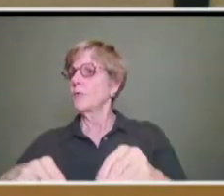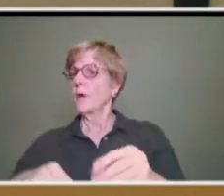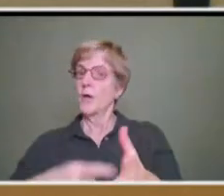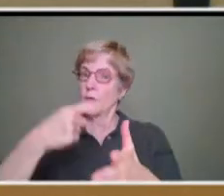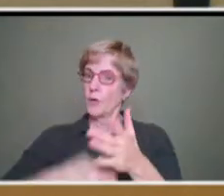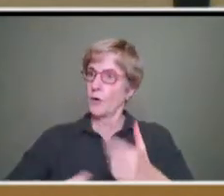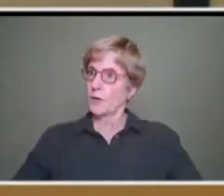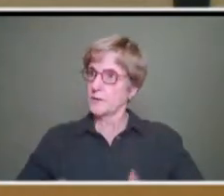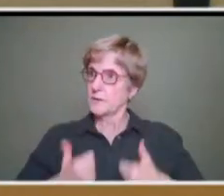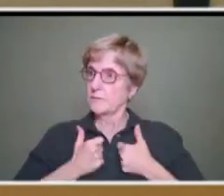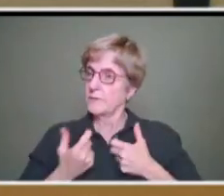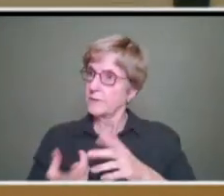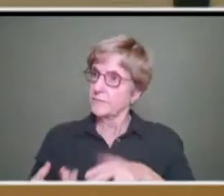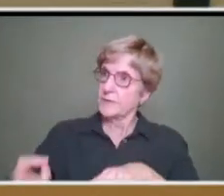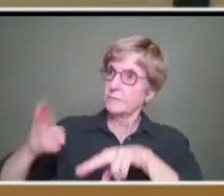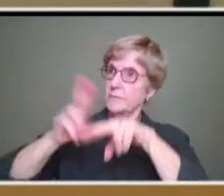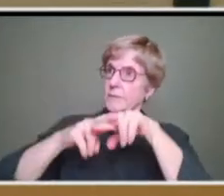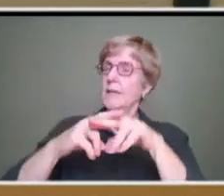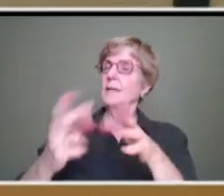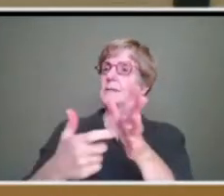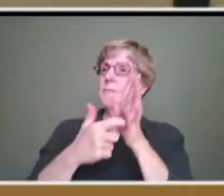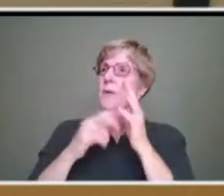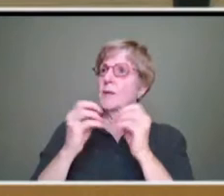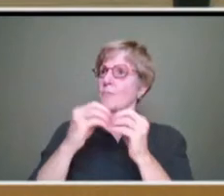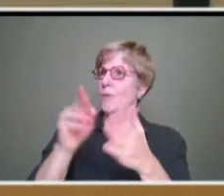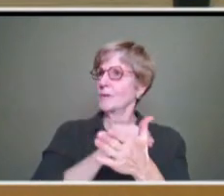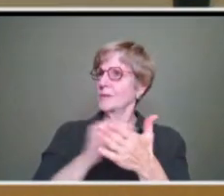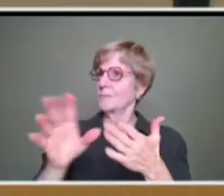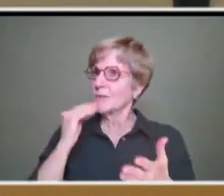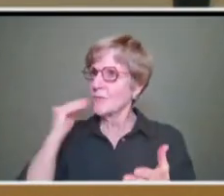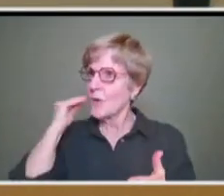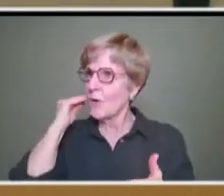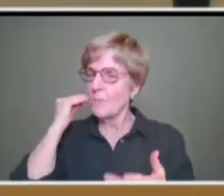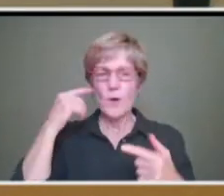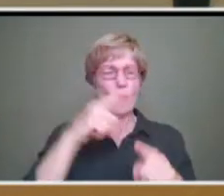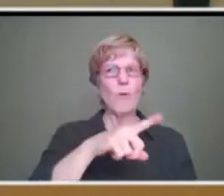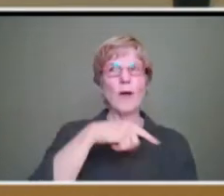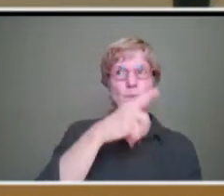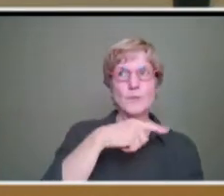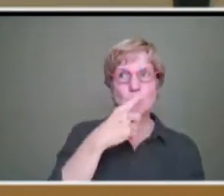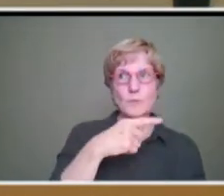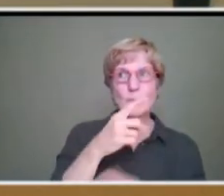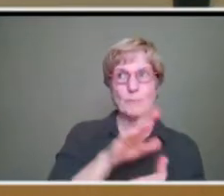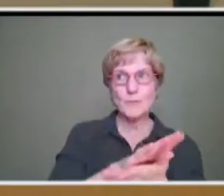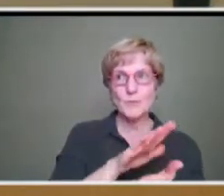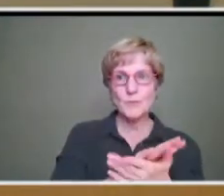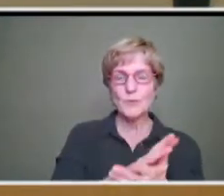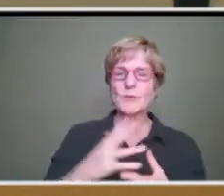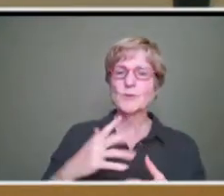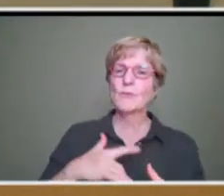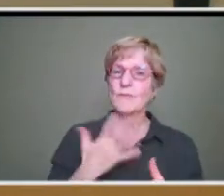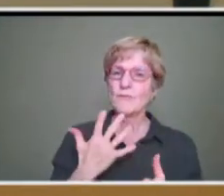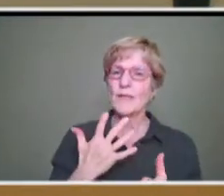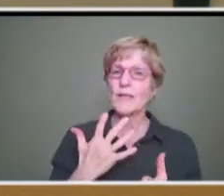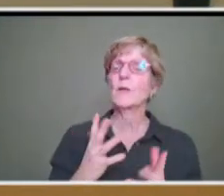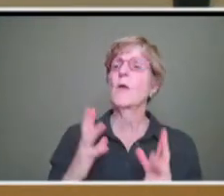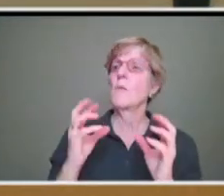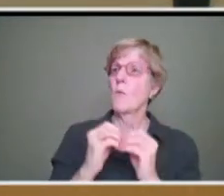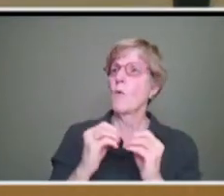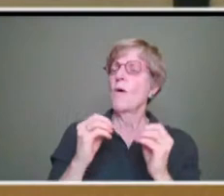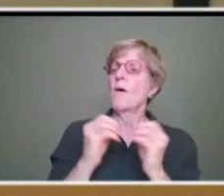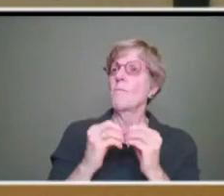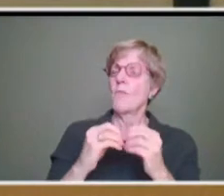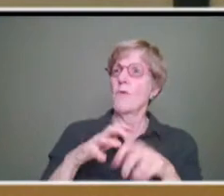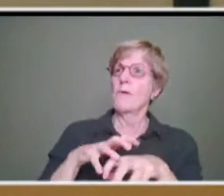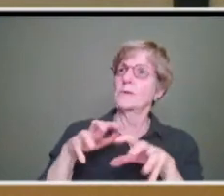living by demanding more high-priced housing while Public Schools will feel further will feel further and further strain